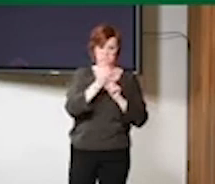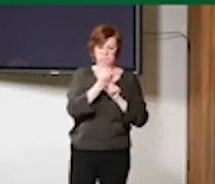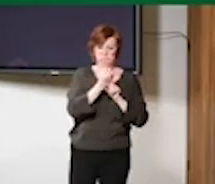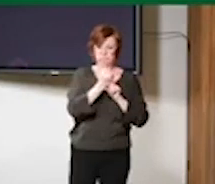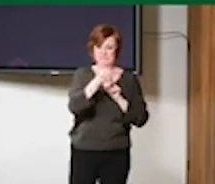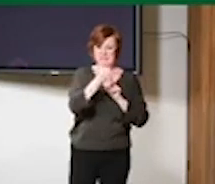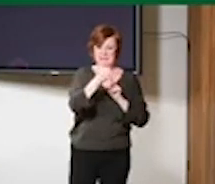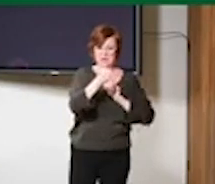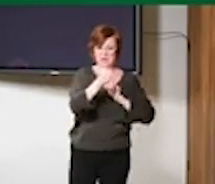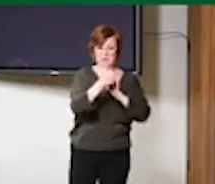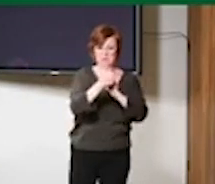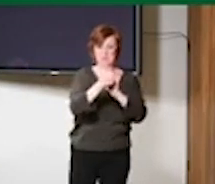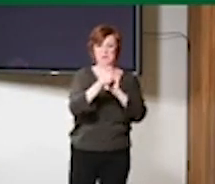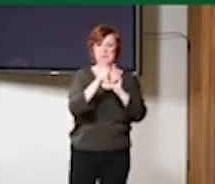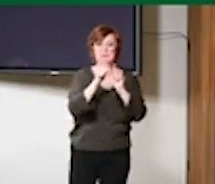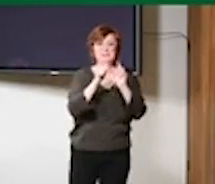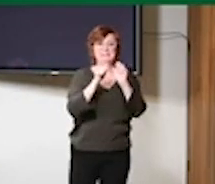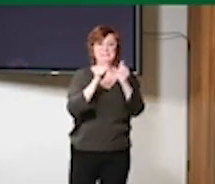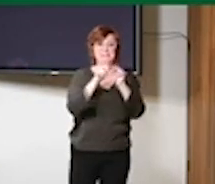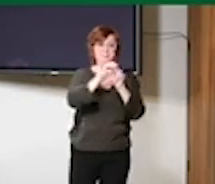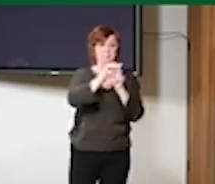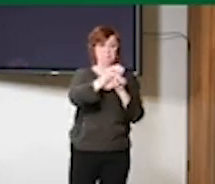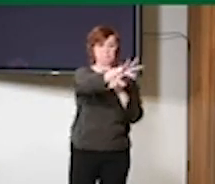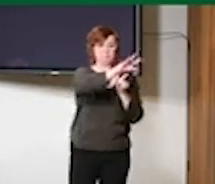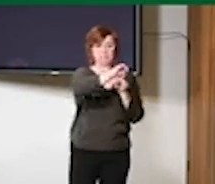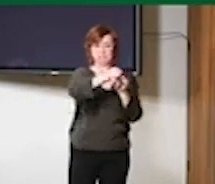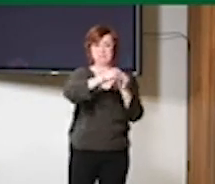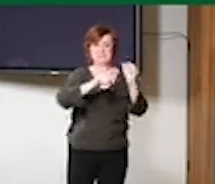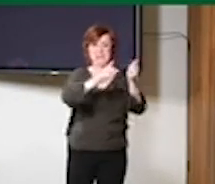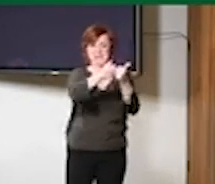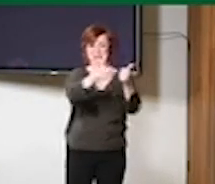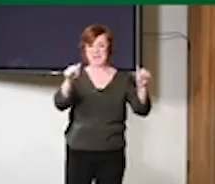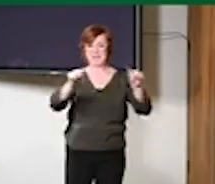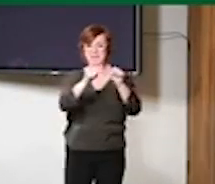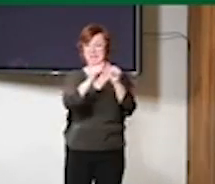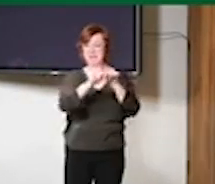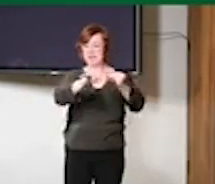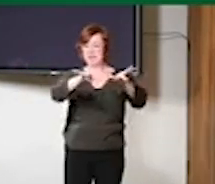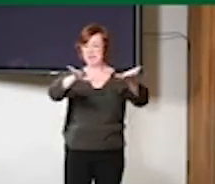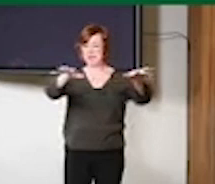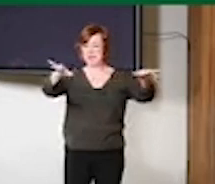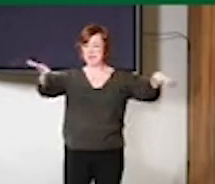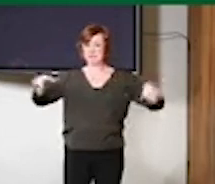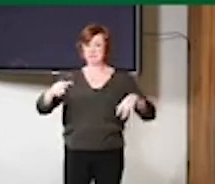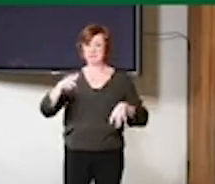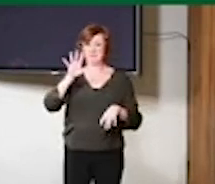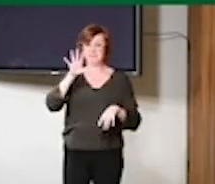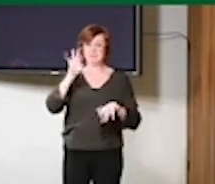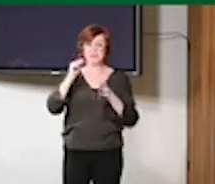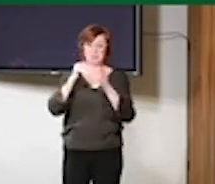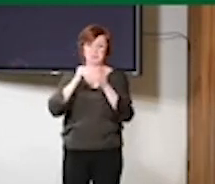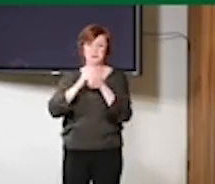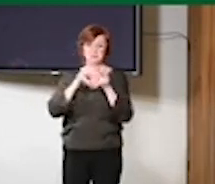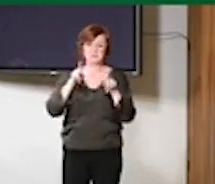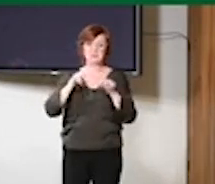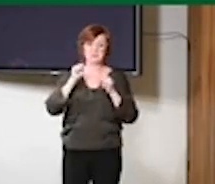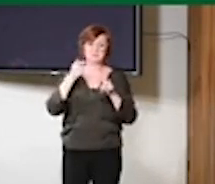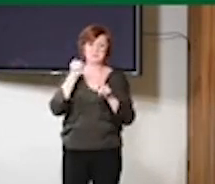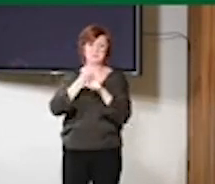each of us practices meticulous social distancing, self-isolation if you're in contact of a case or if we've